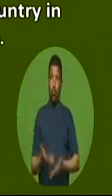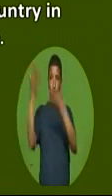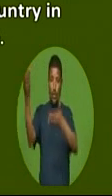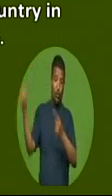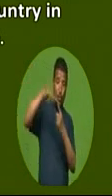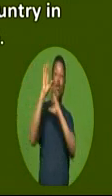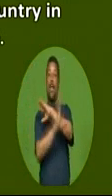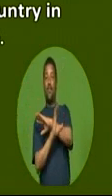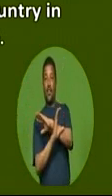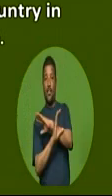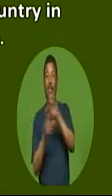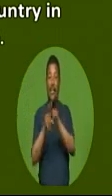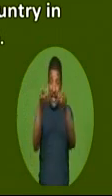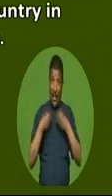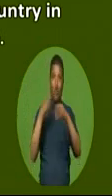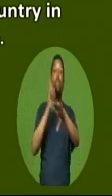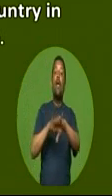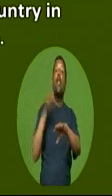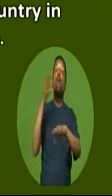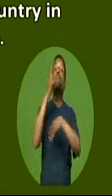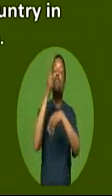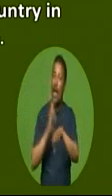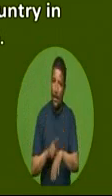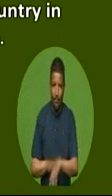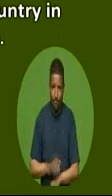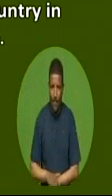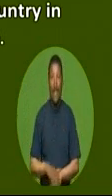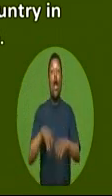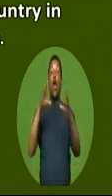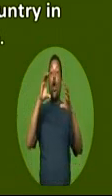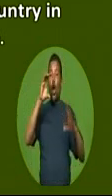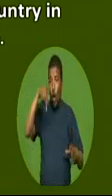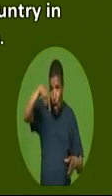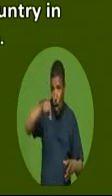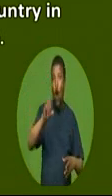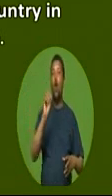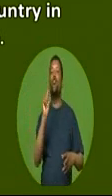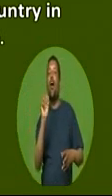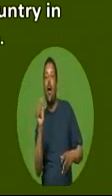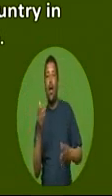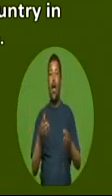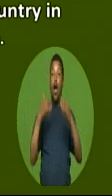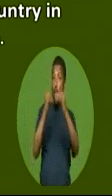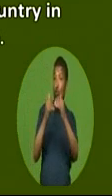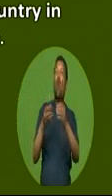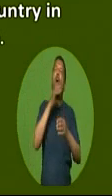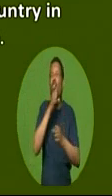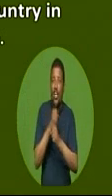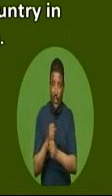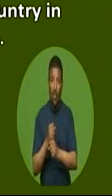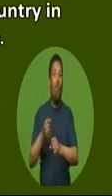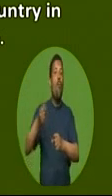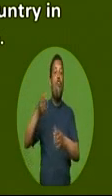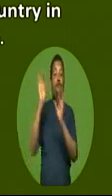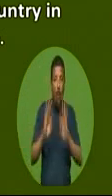a country in a given period of time. Quotas are among the oldest forms of